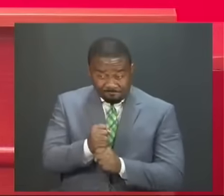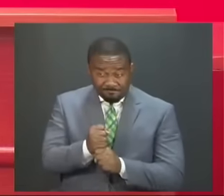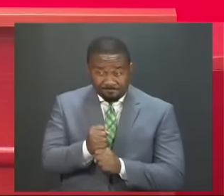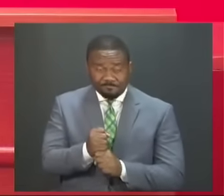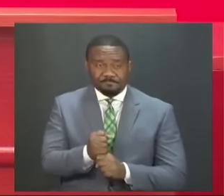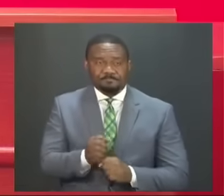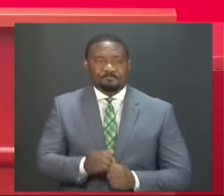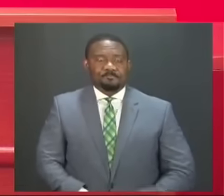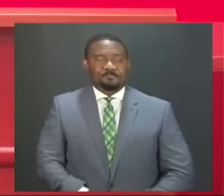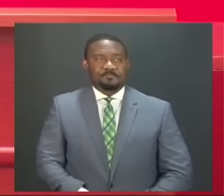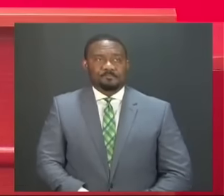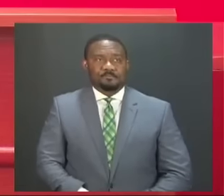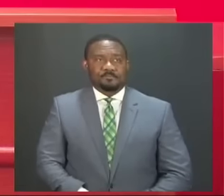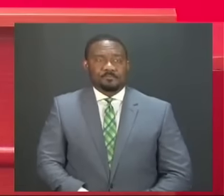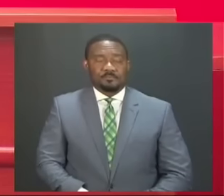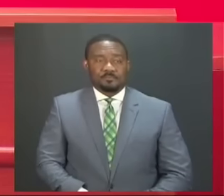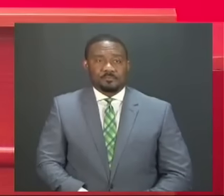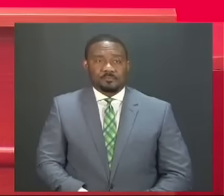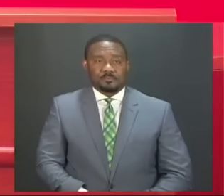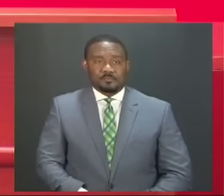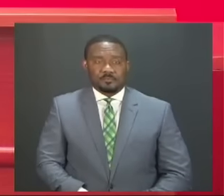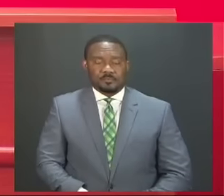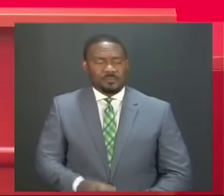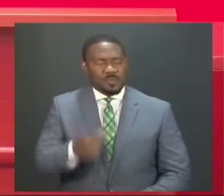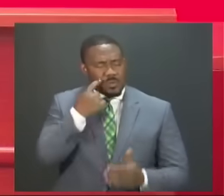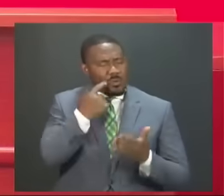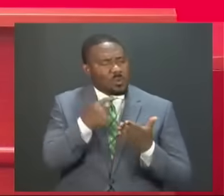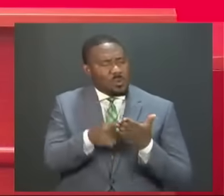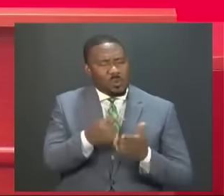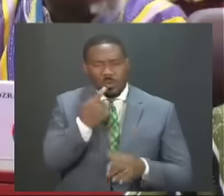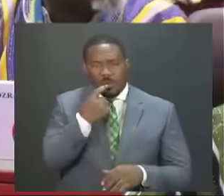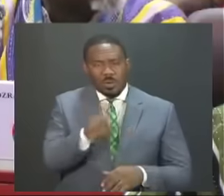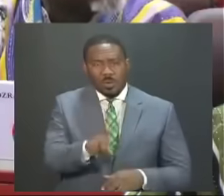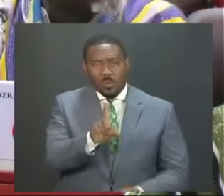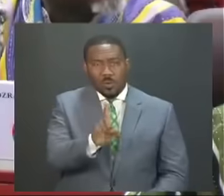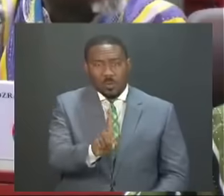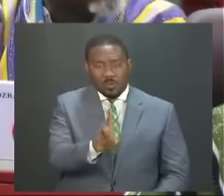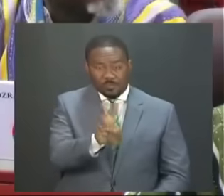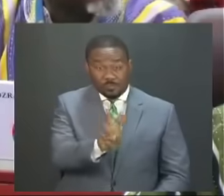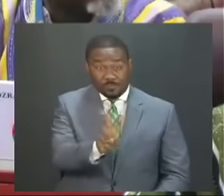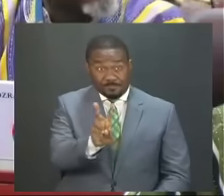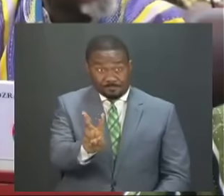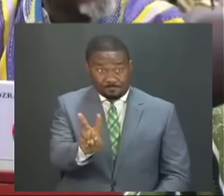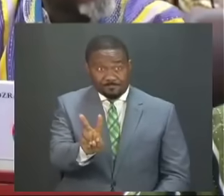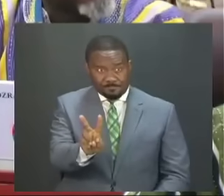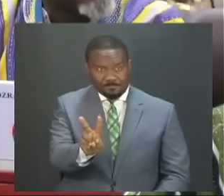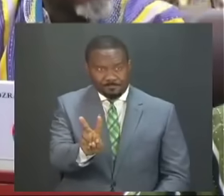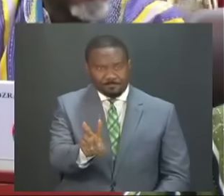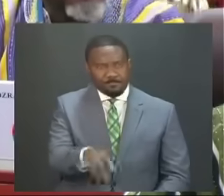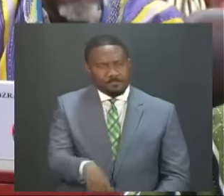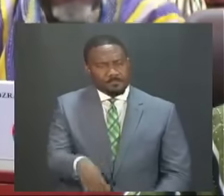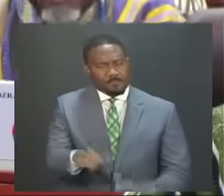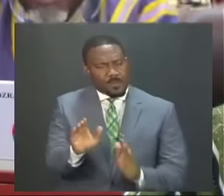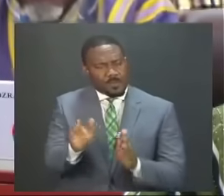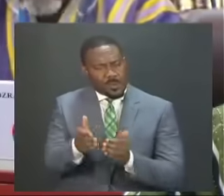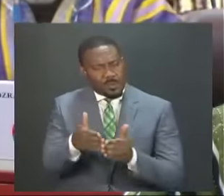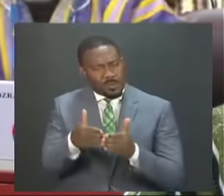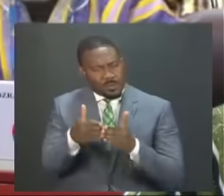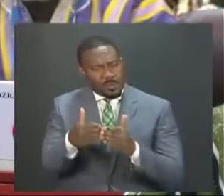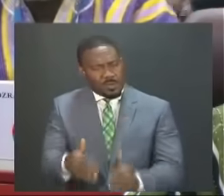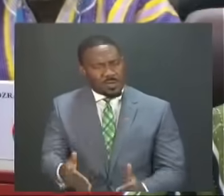Speaker, within the terms of Order 122, the minority leader put out some figures